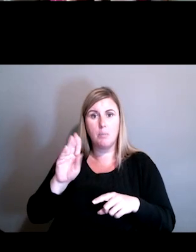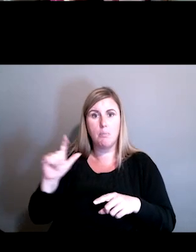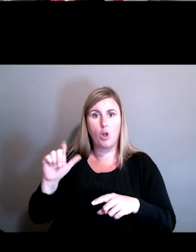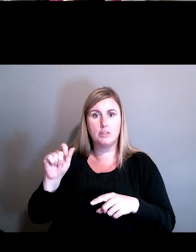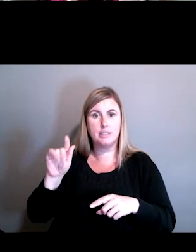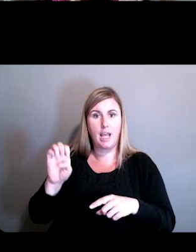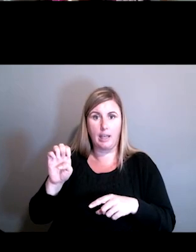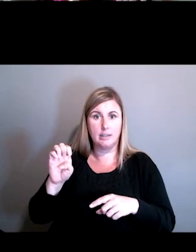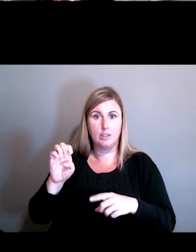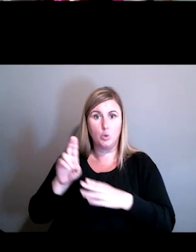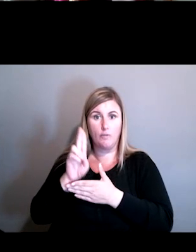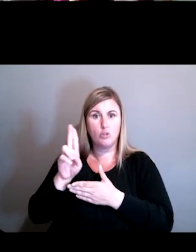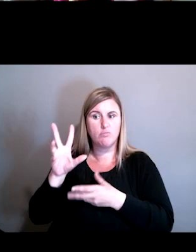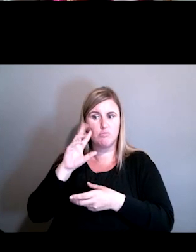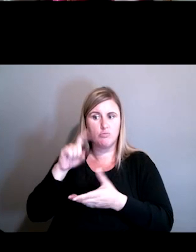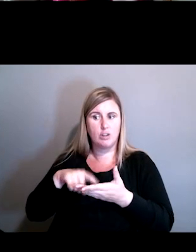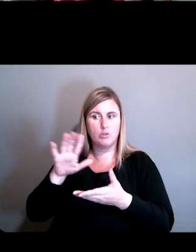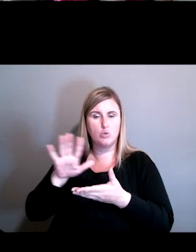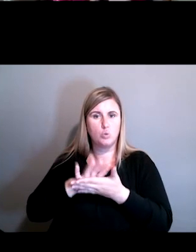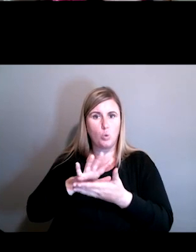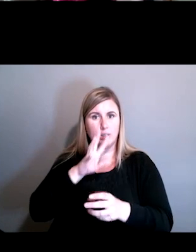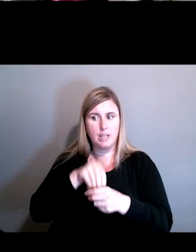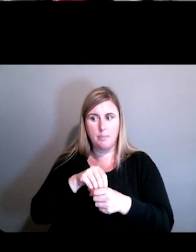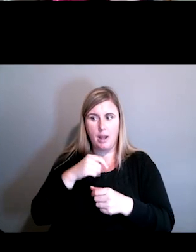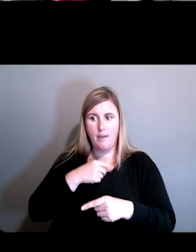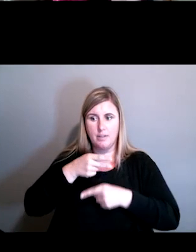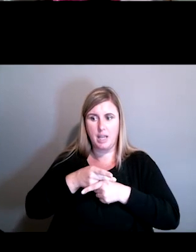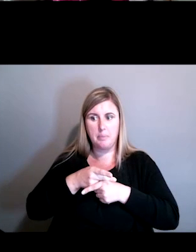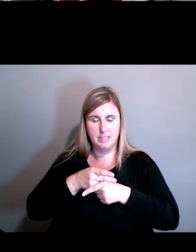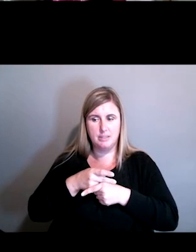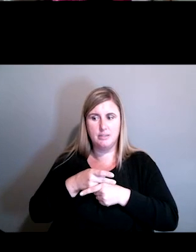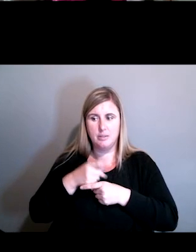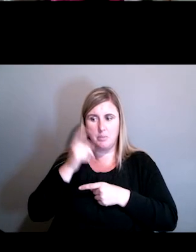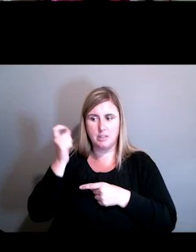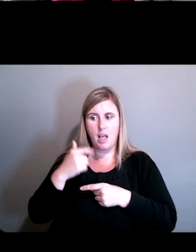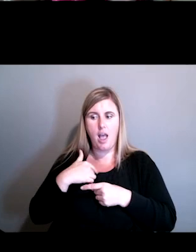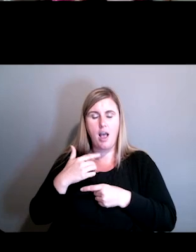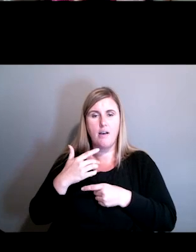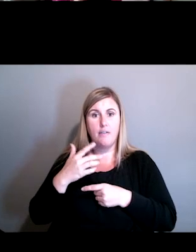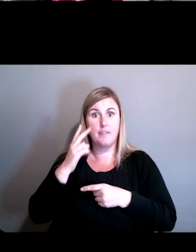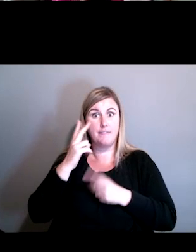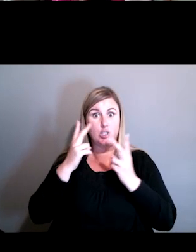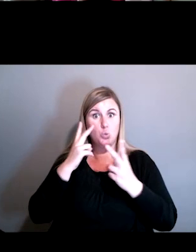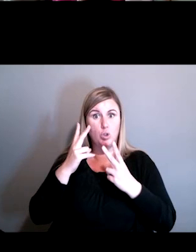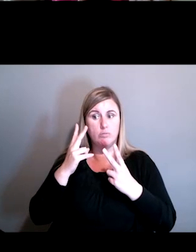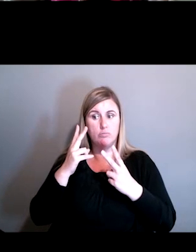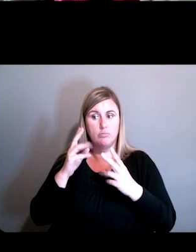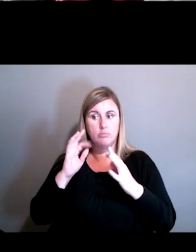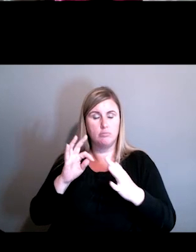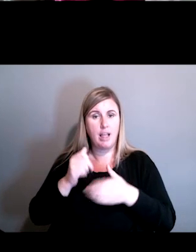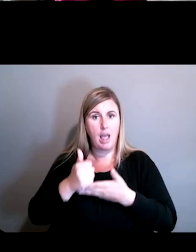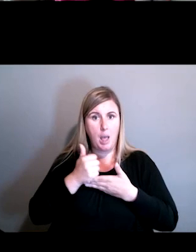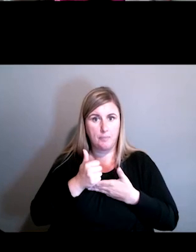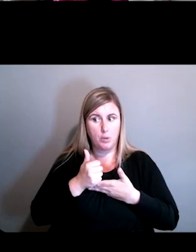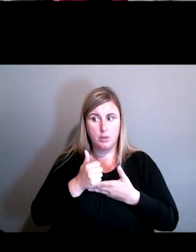and I've kind of kept it because I find the visual is just very helpful in creating your behavior intervention,